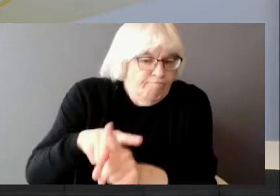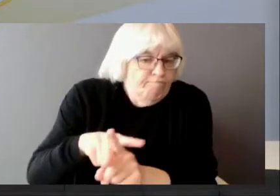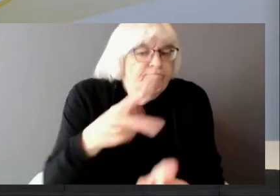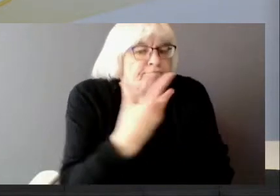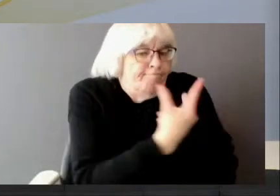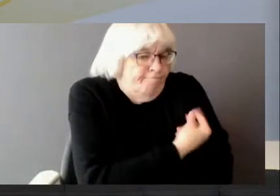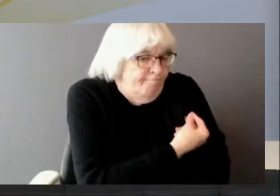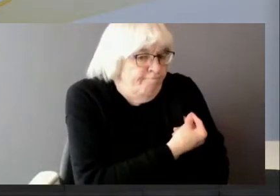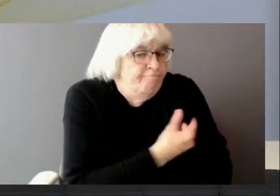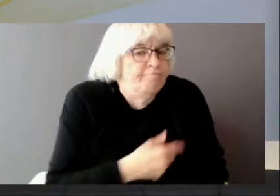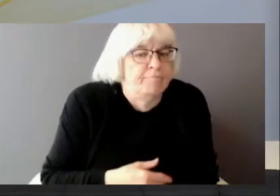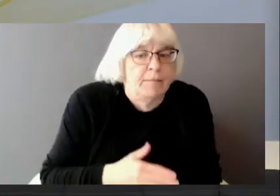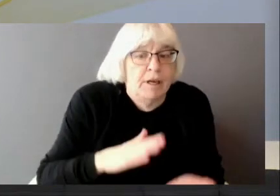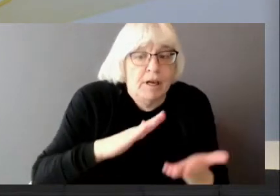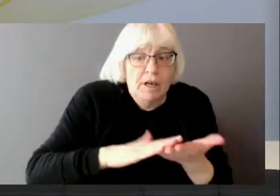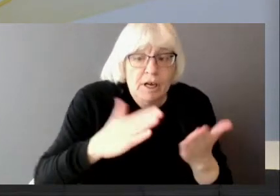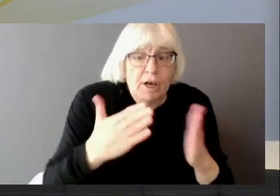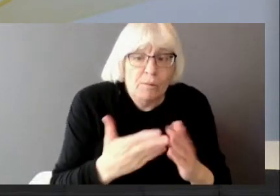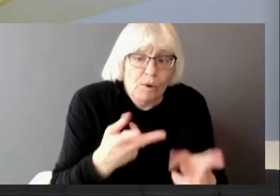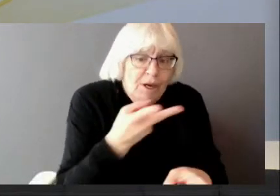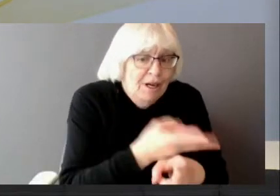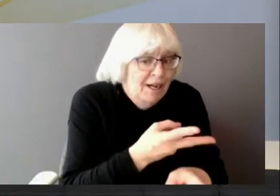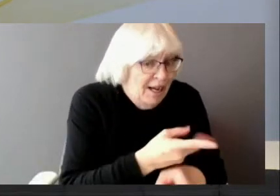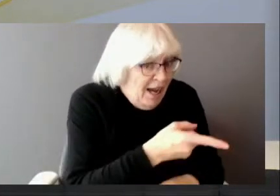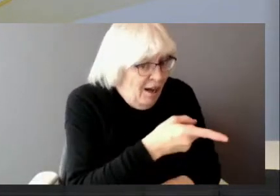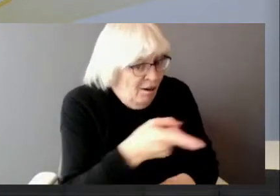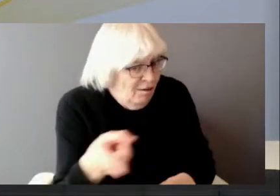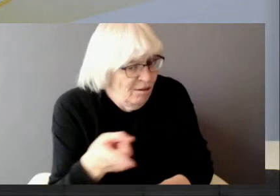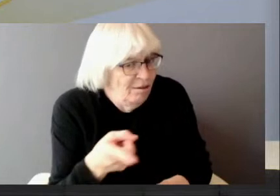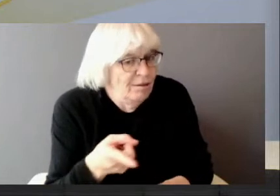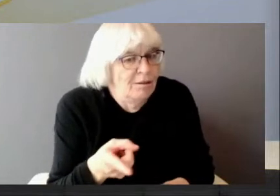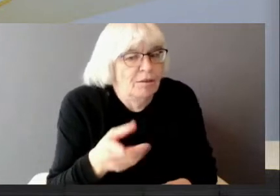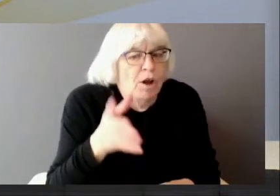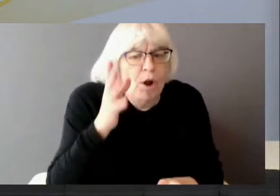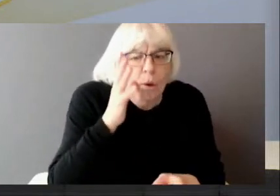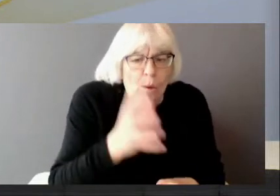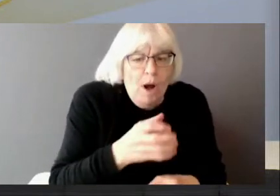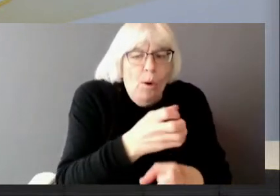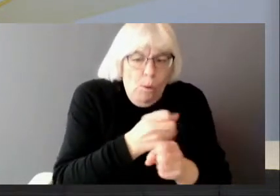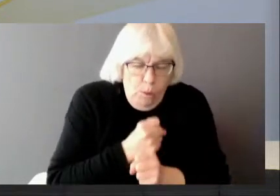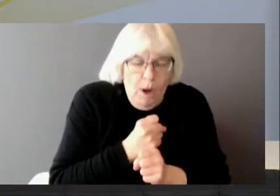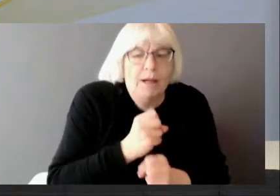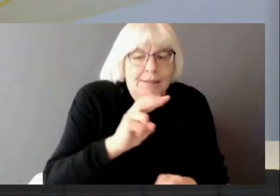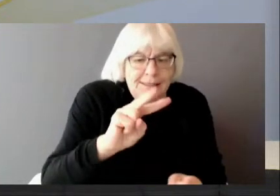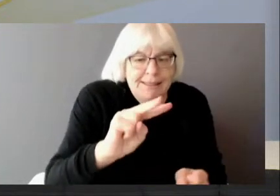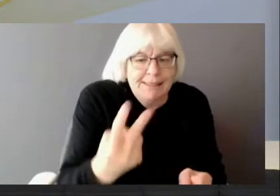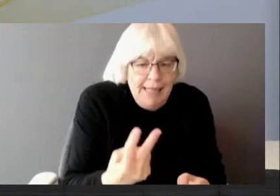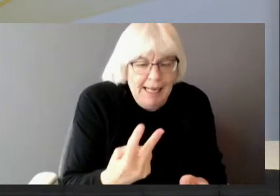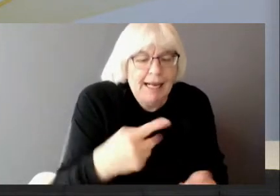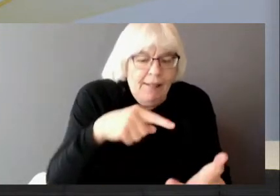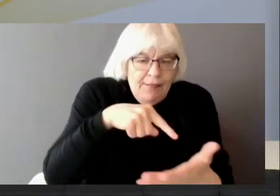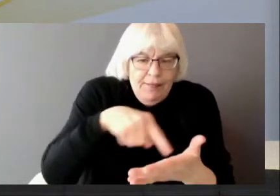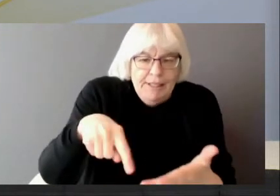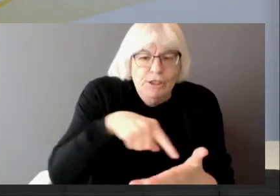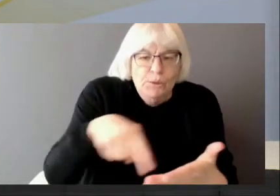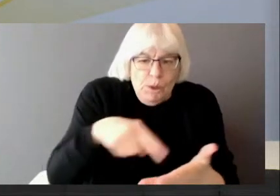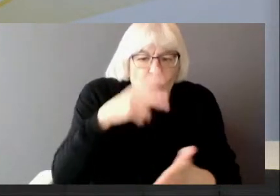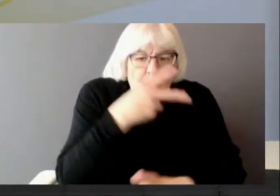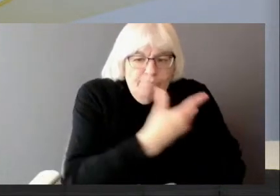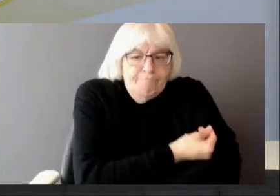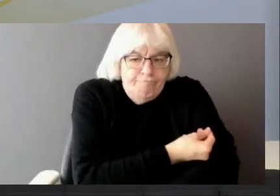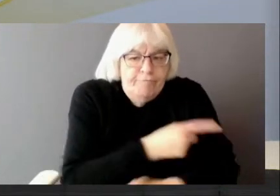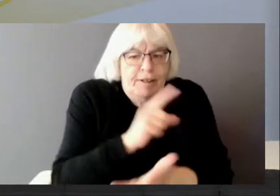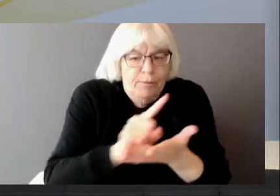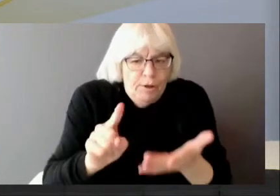The second doses are underway as well this week. Rotational workers, those calls have